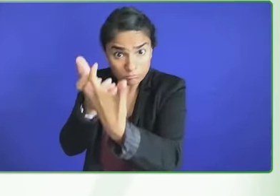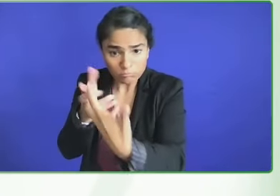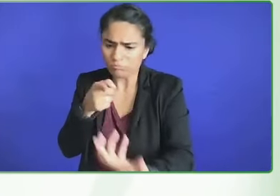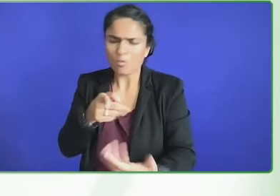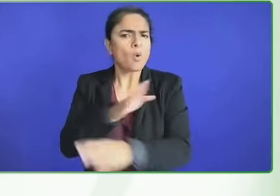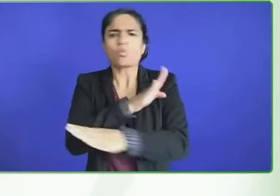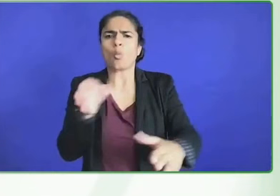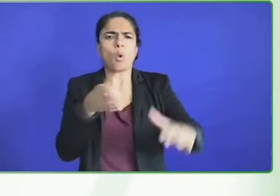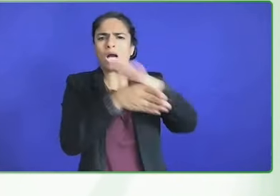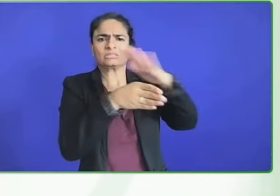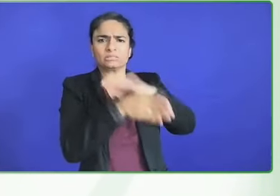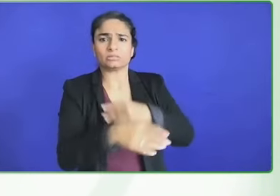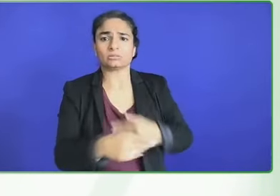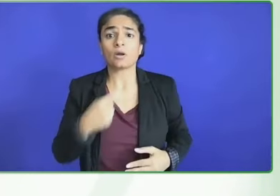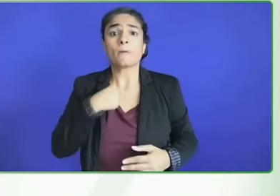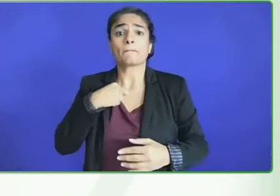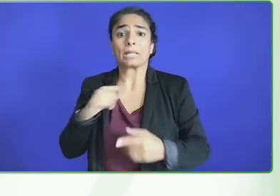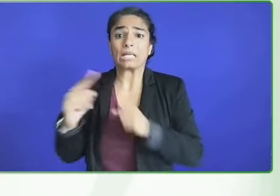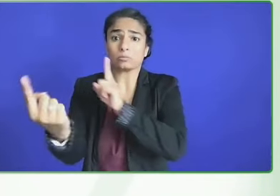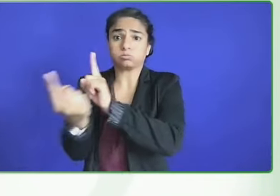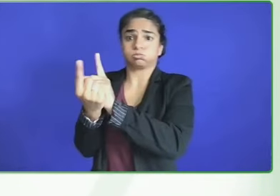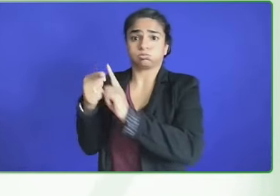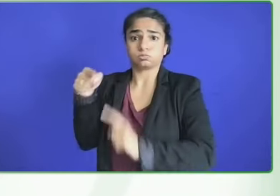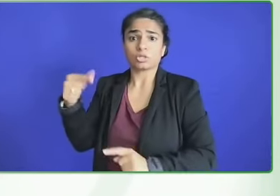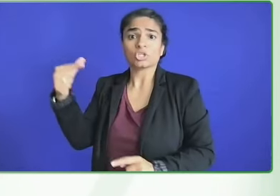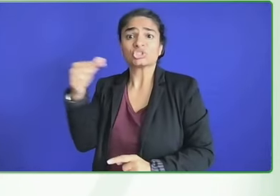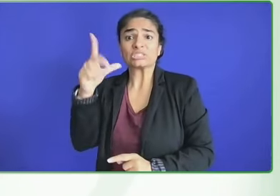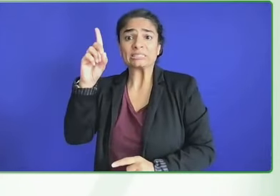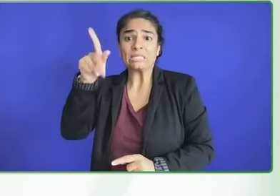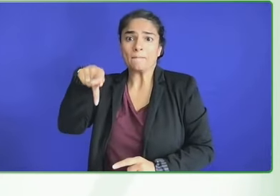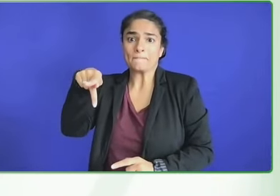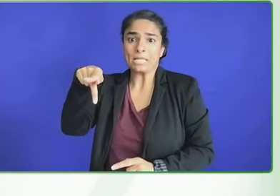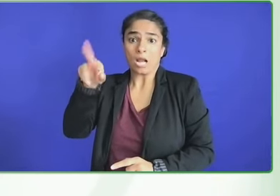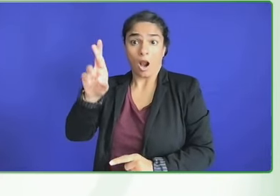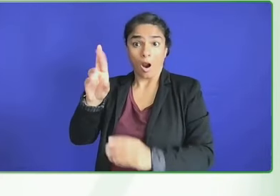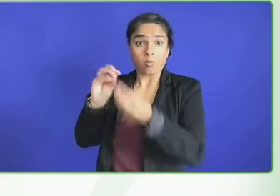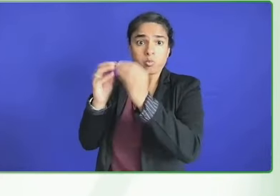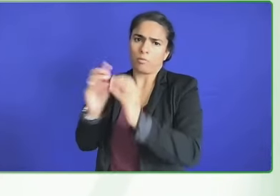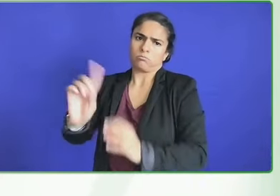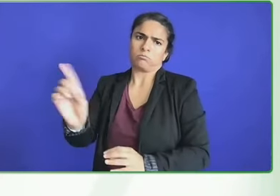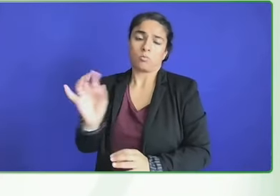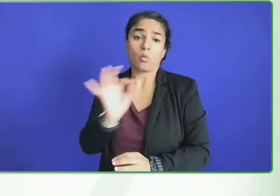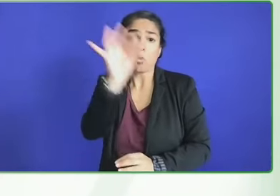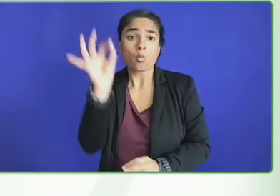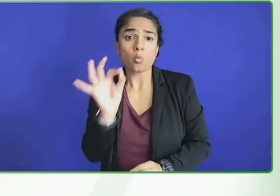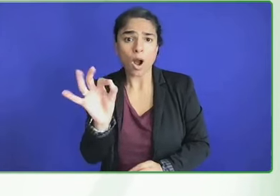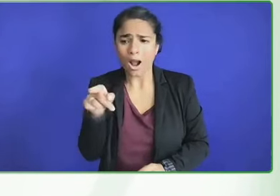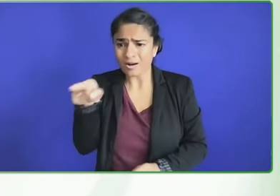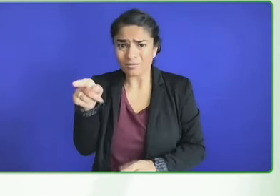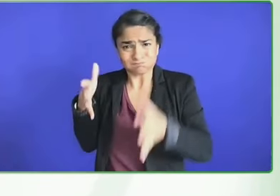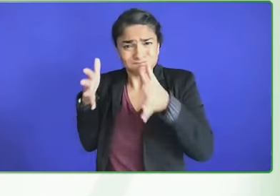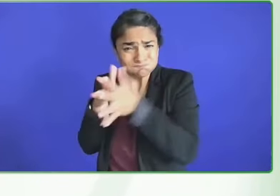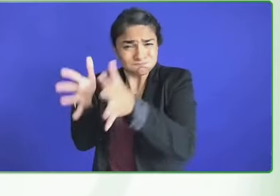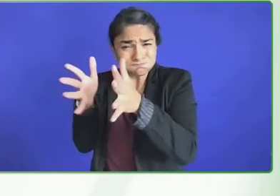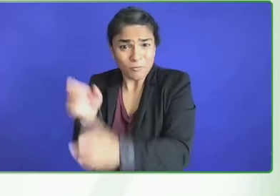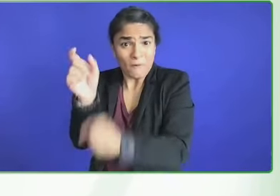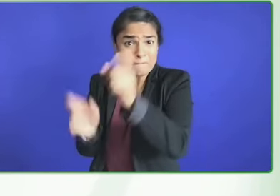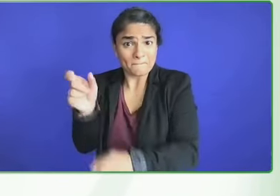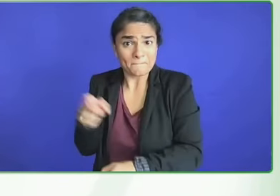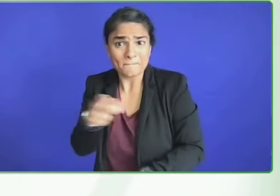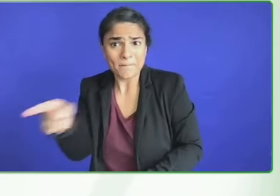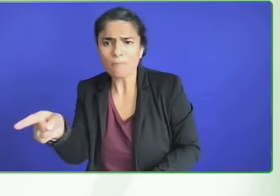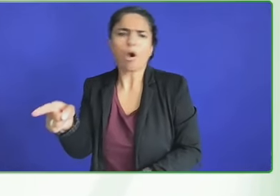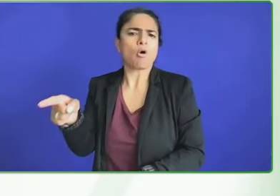be interface and be manageable. Okay, so what does the Act do? In fact, it does, oh, sorry, I went too quick. I'm